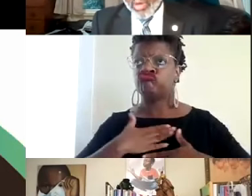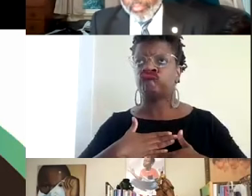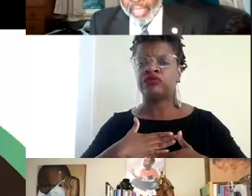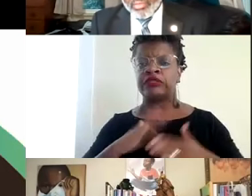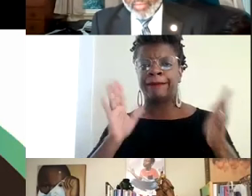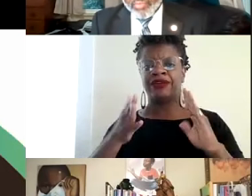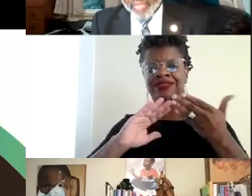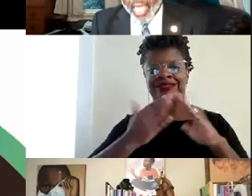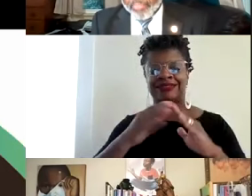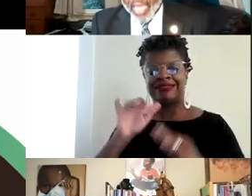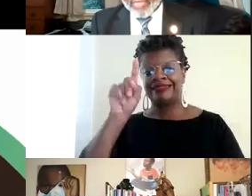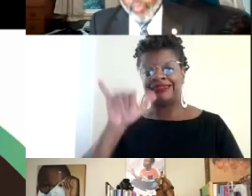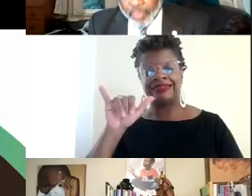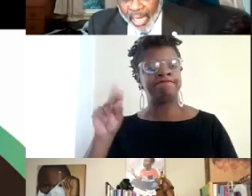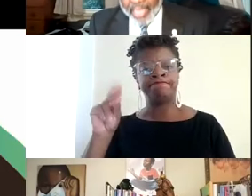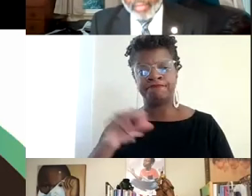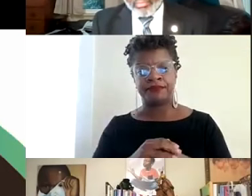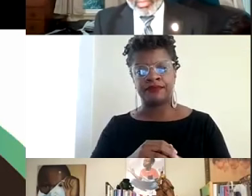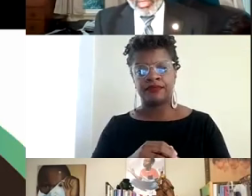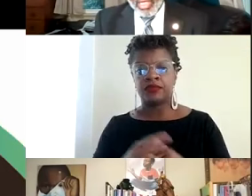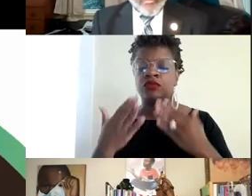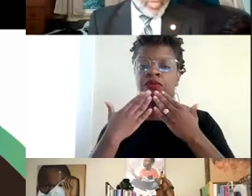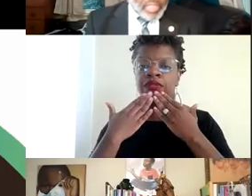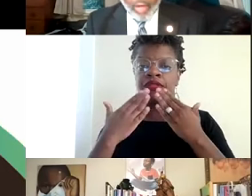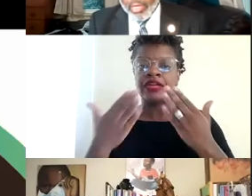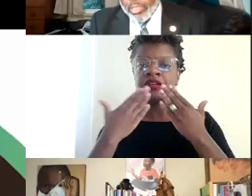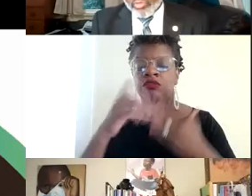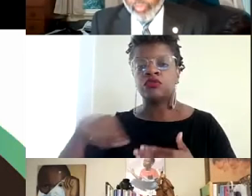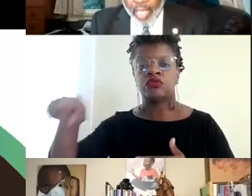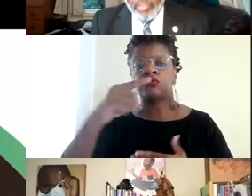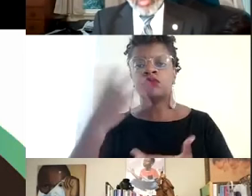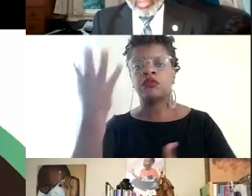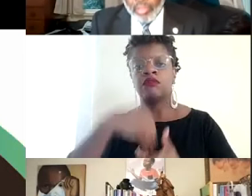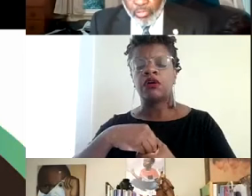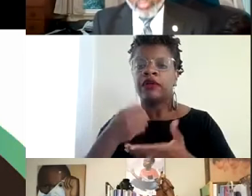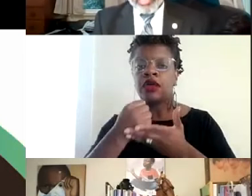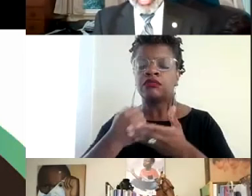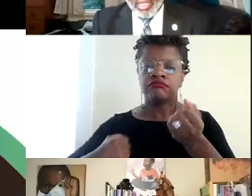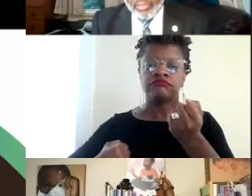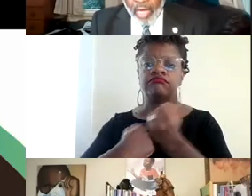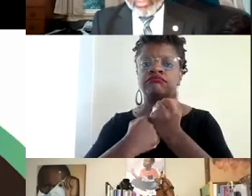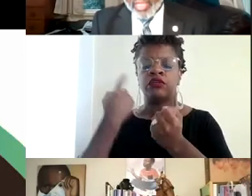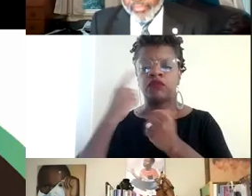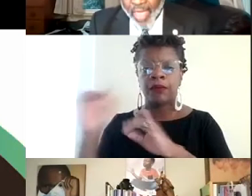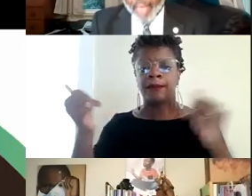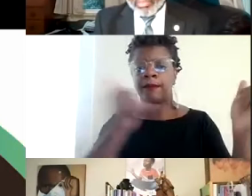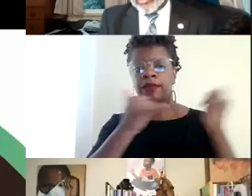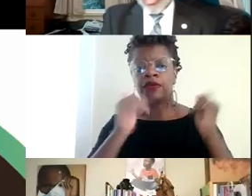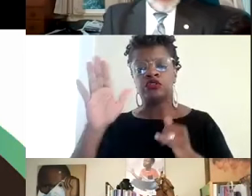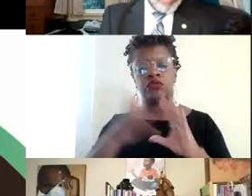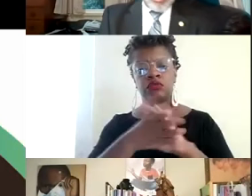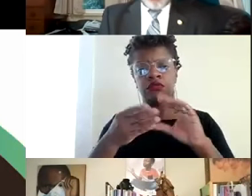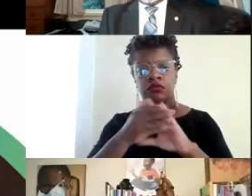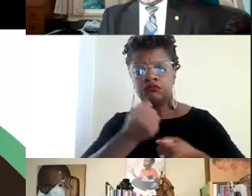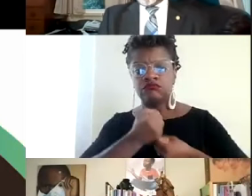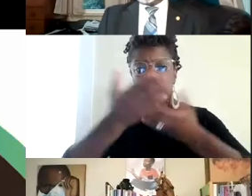the momentum of this campaign for play, and for sharing your treasure with children, adults, and families